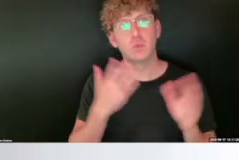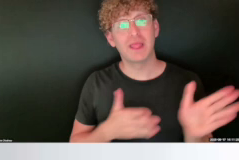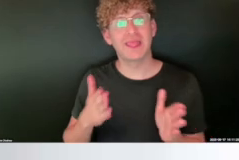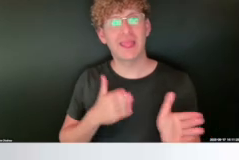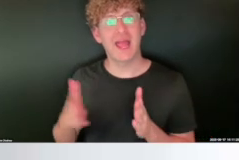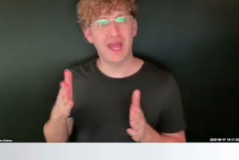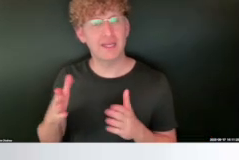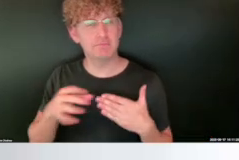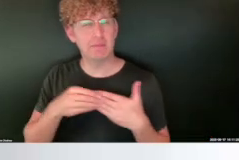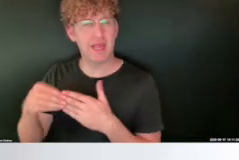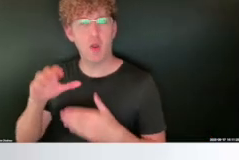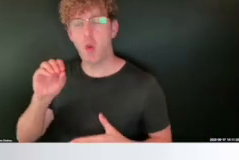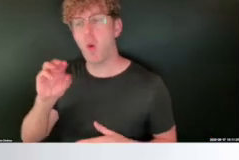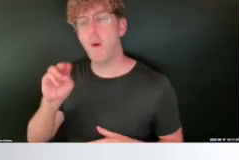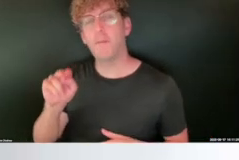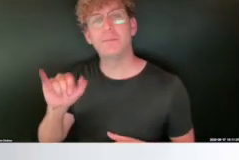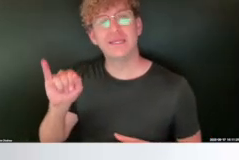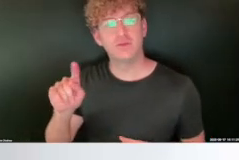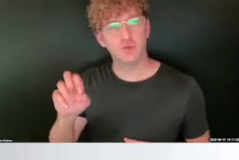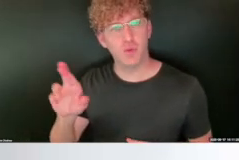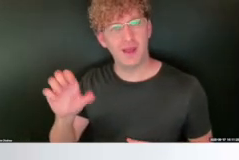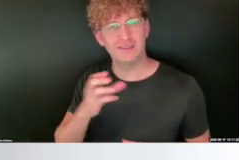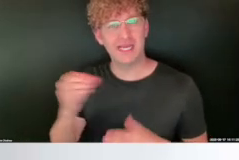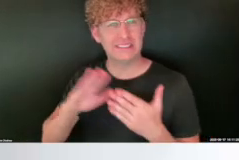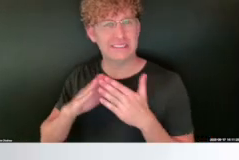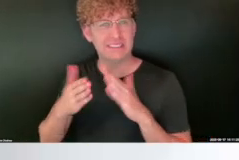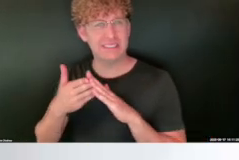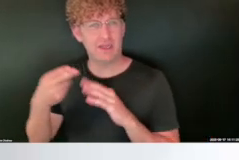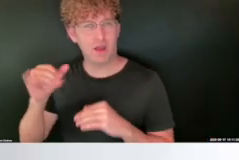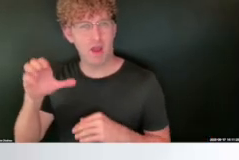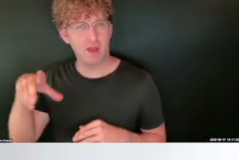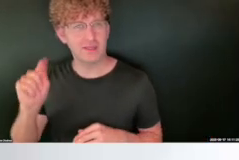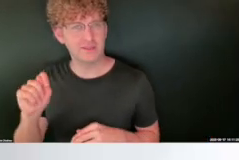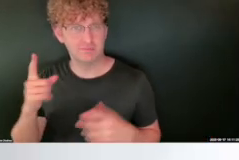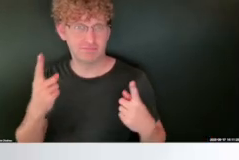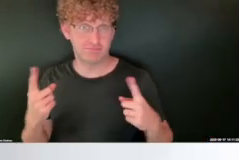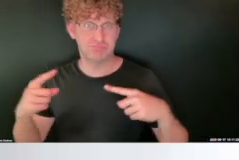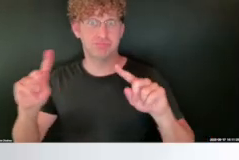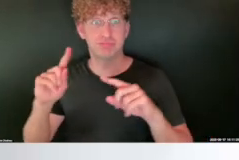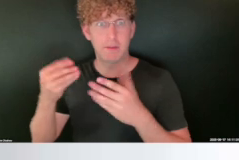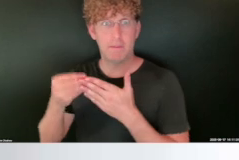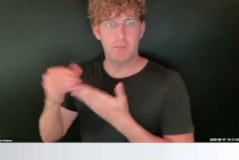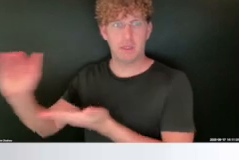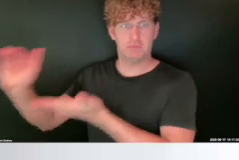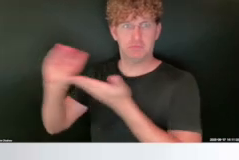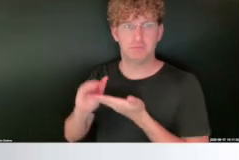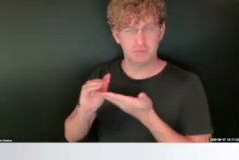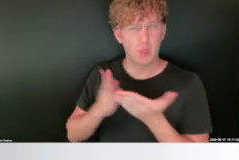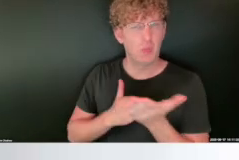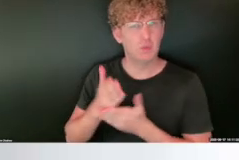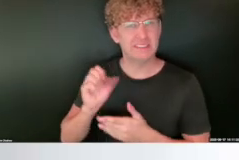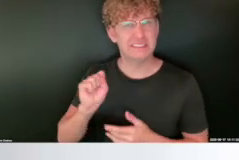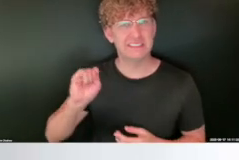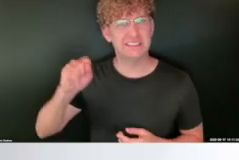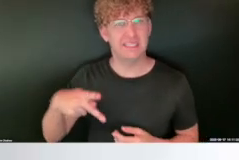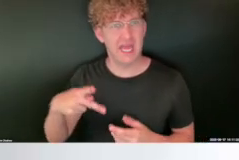additional funding through STEP, showing strong momentum and community impact. Together, these initiatives are building stronger, more